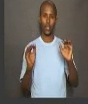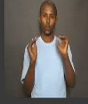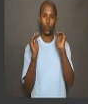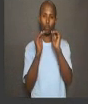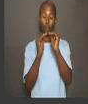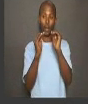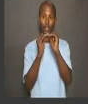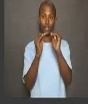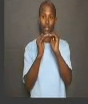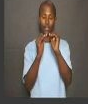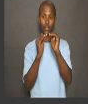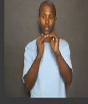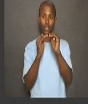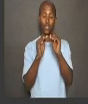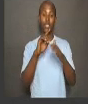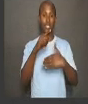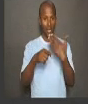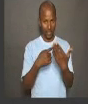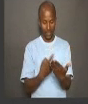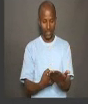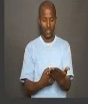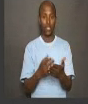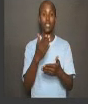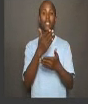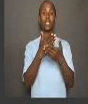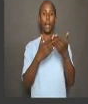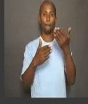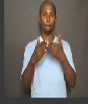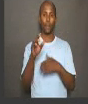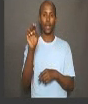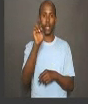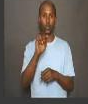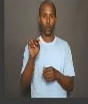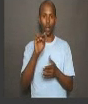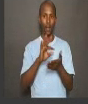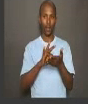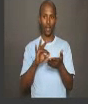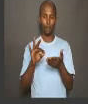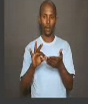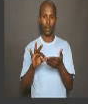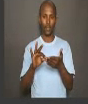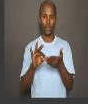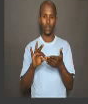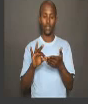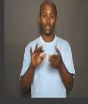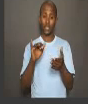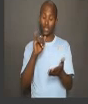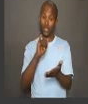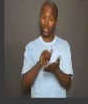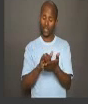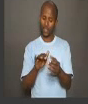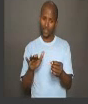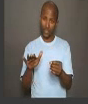equivalent to there is some natural number that